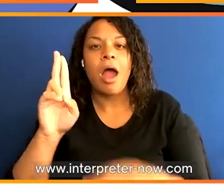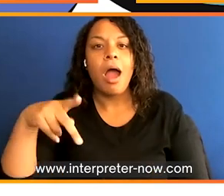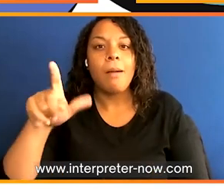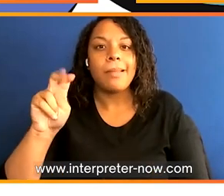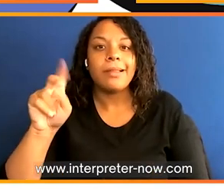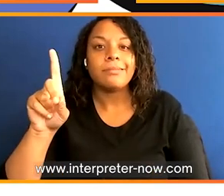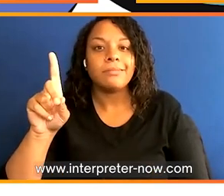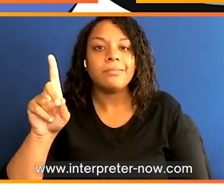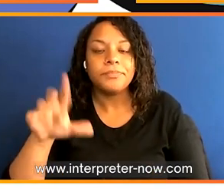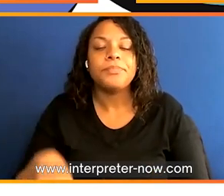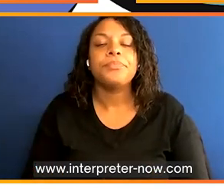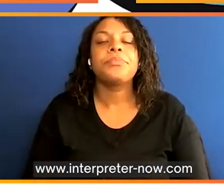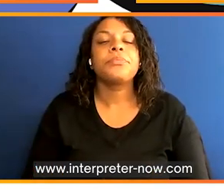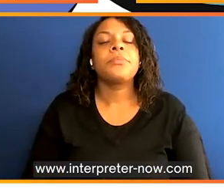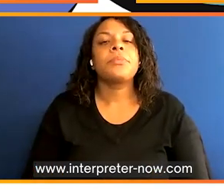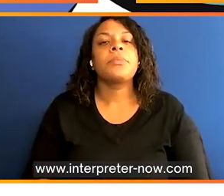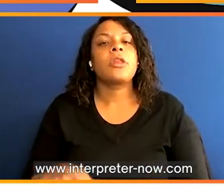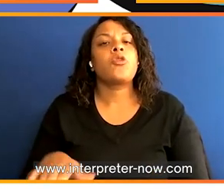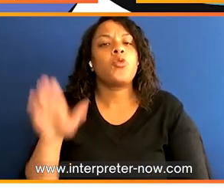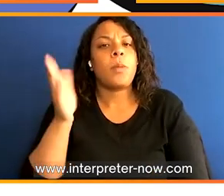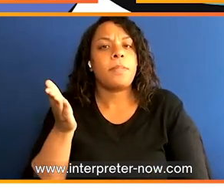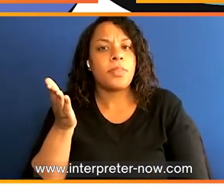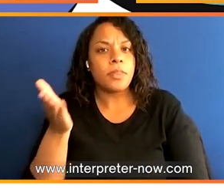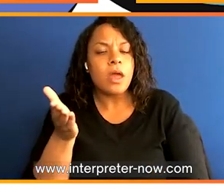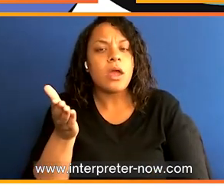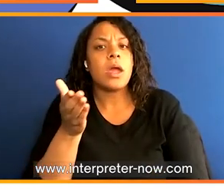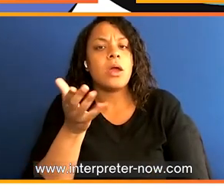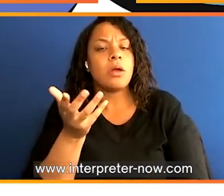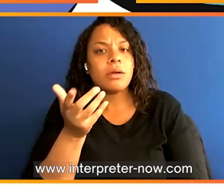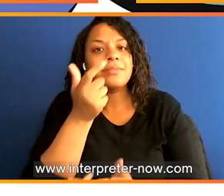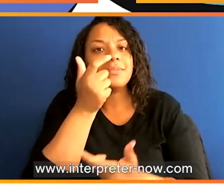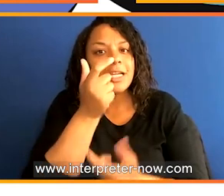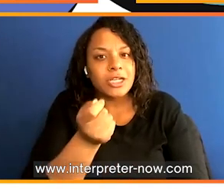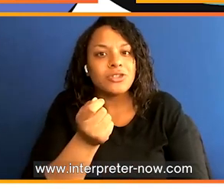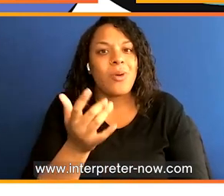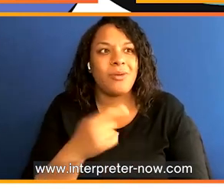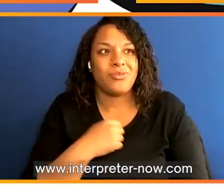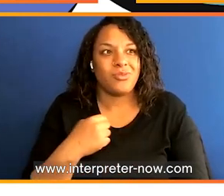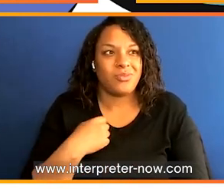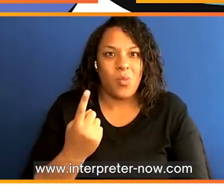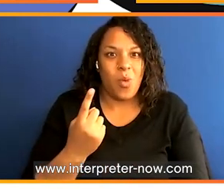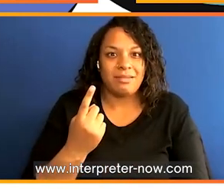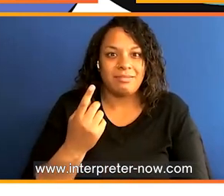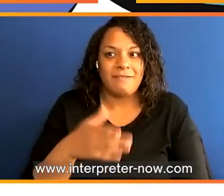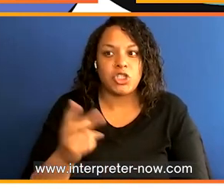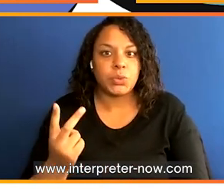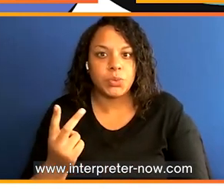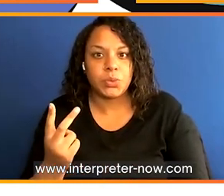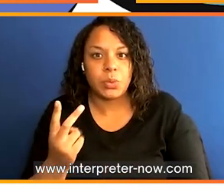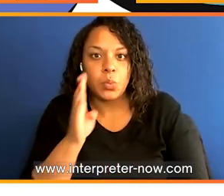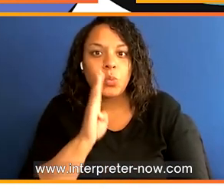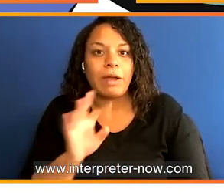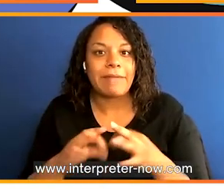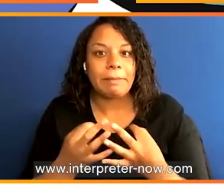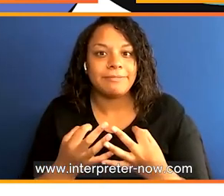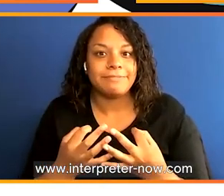up. And I think what was interesting about that was that we were probably one of two brown families, I'll